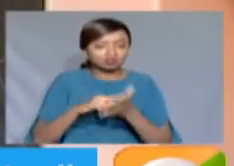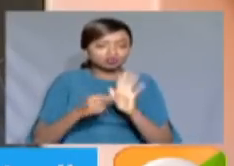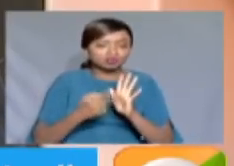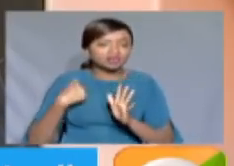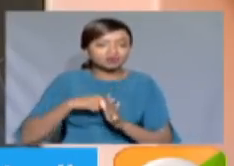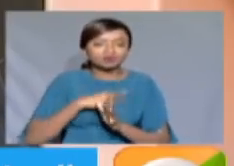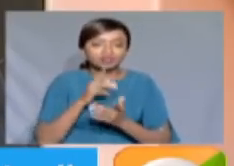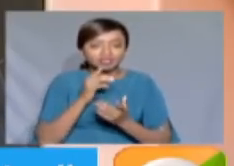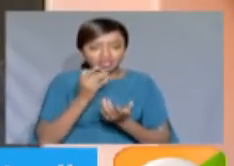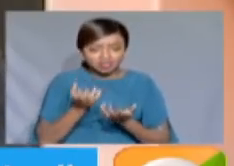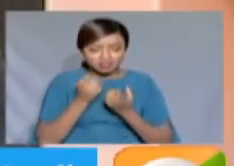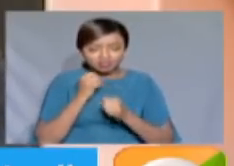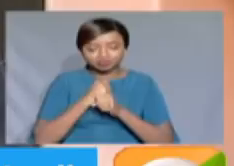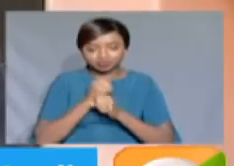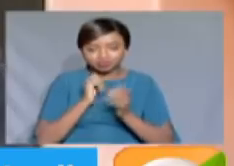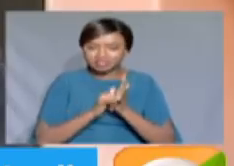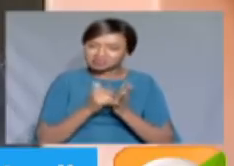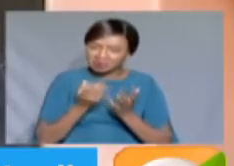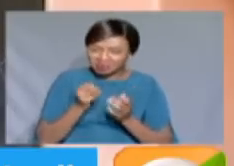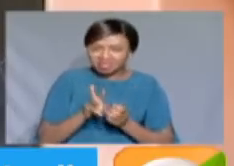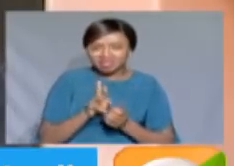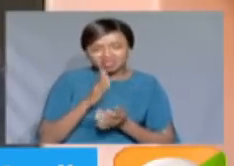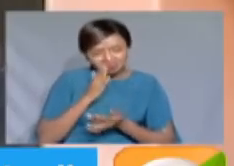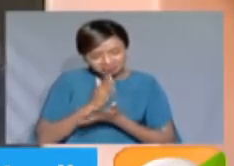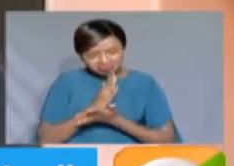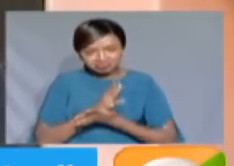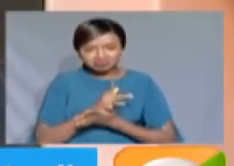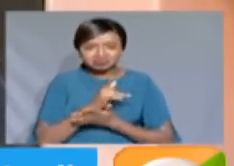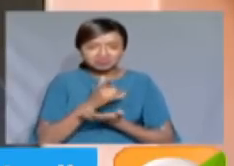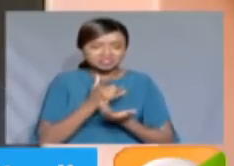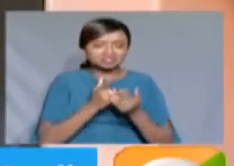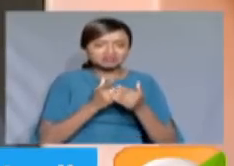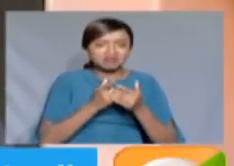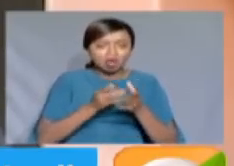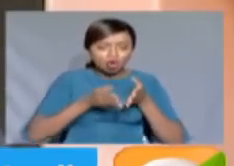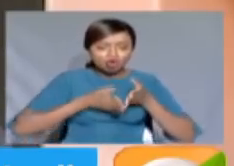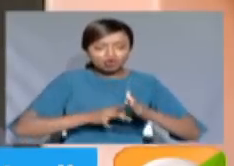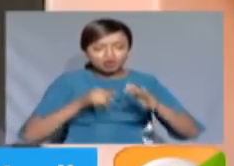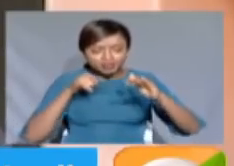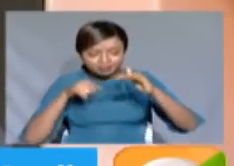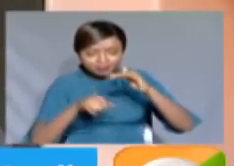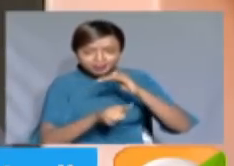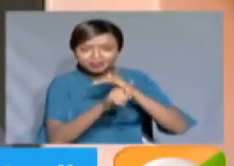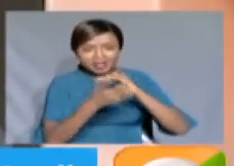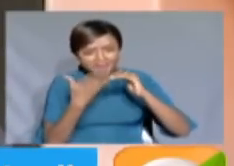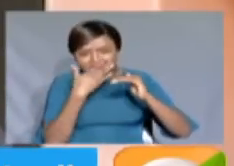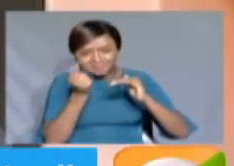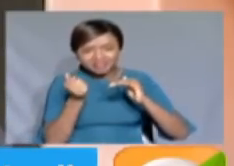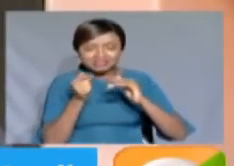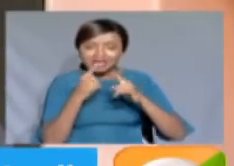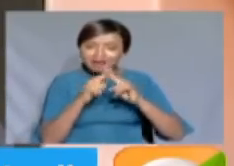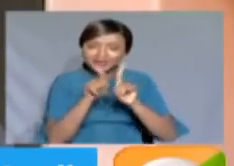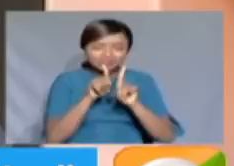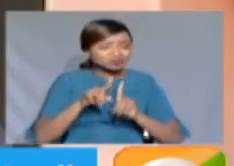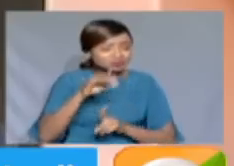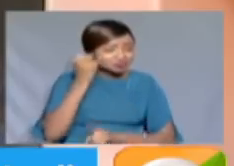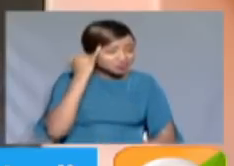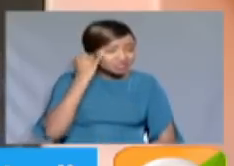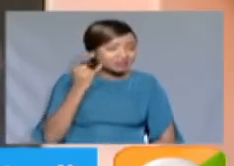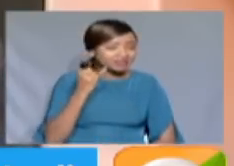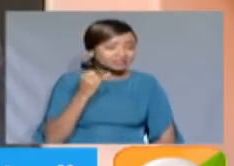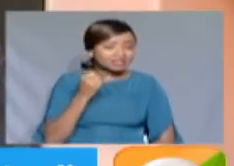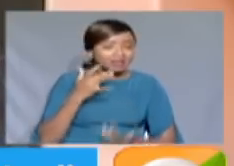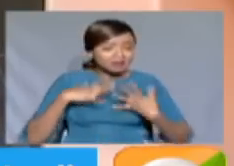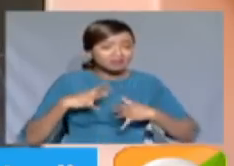point is right, that these are also things that can be looked into. Uh-huh. Mm-hmm. But you also can imagine, you know, we are talking about moving